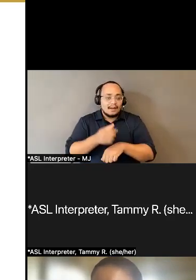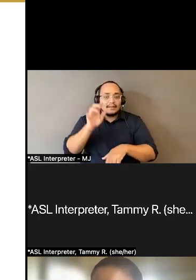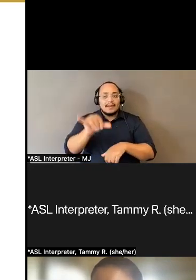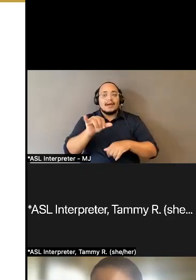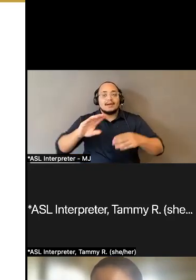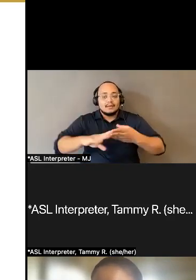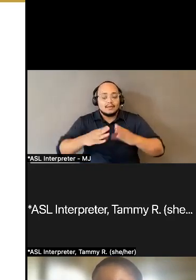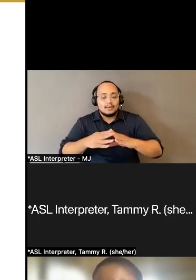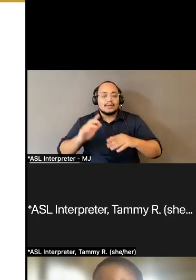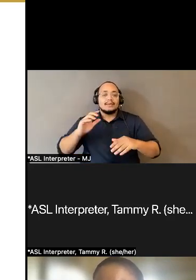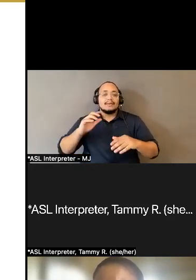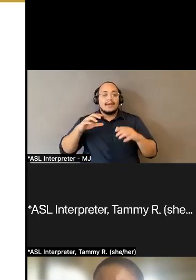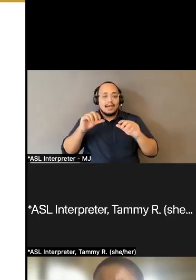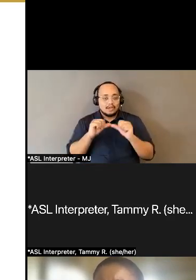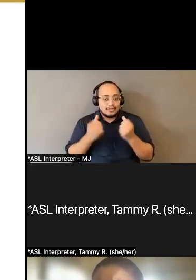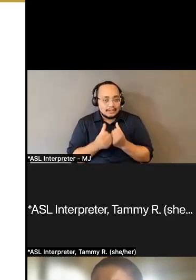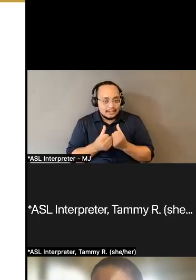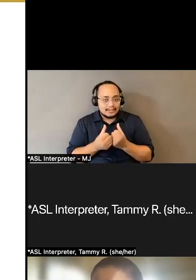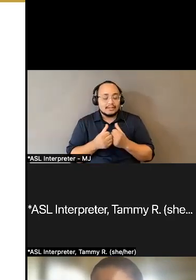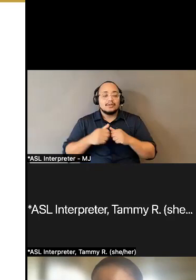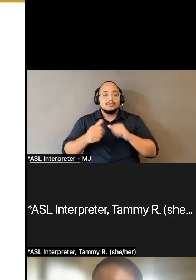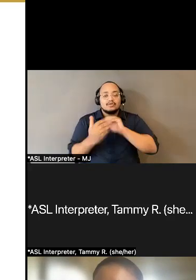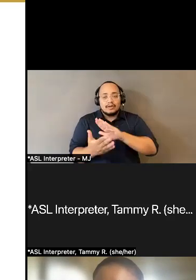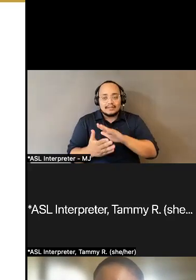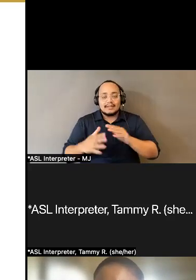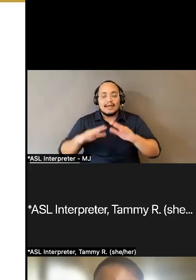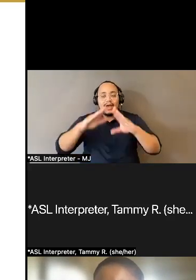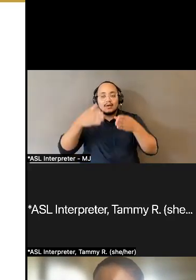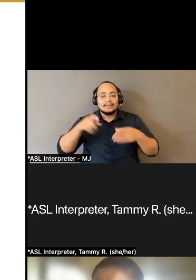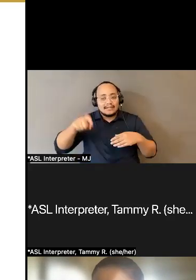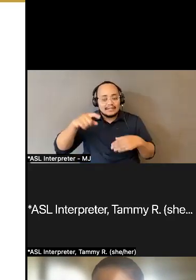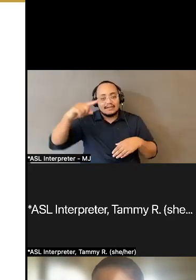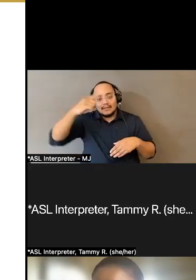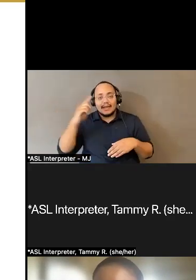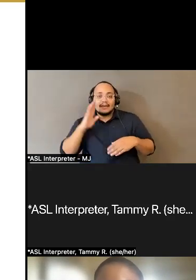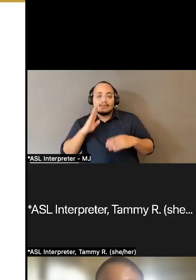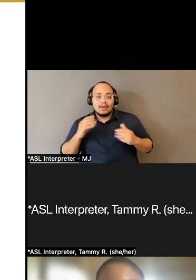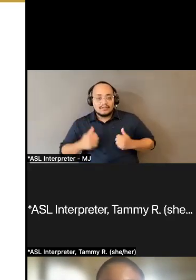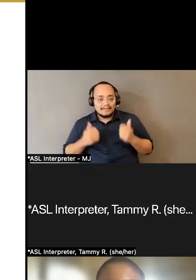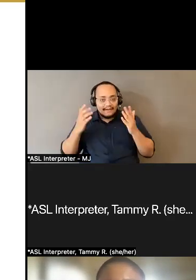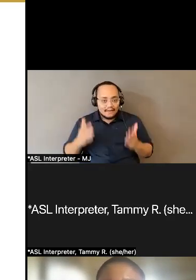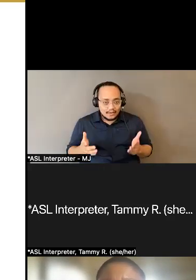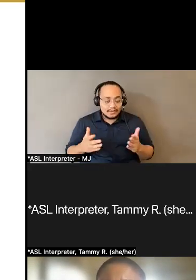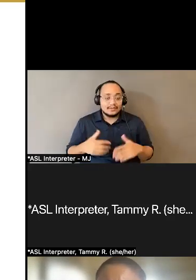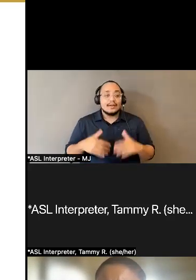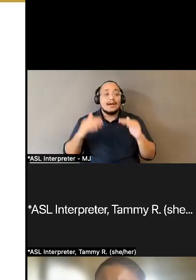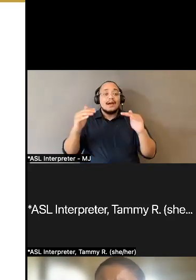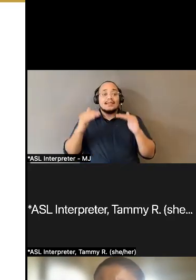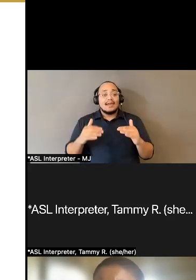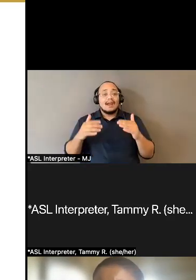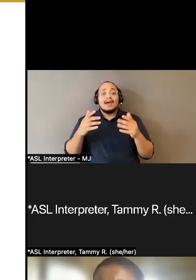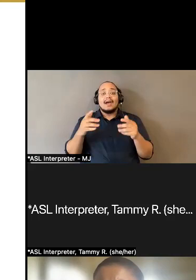community-based agencies to address the housing needs of Black and Brown survivors. And then I will conclude